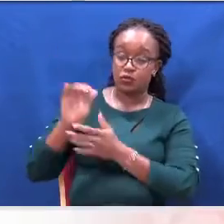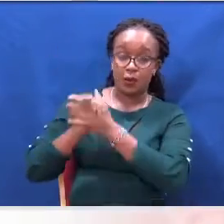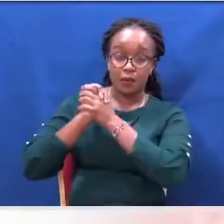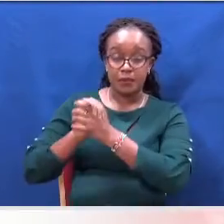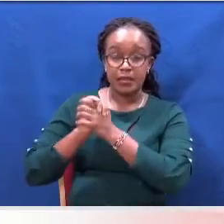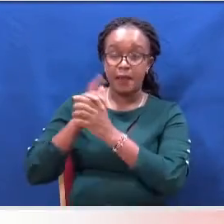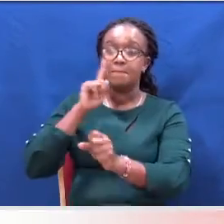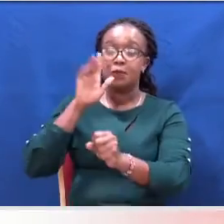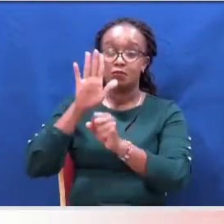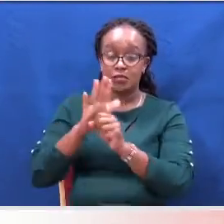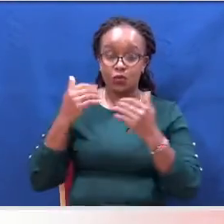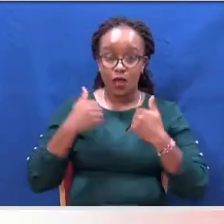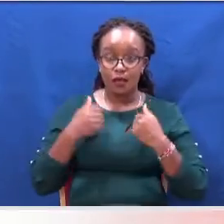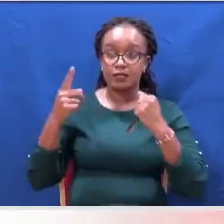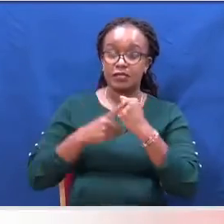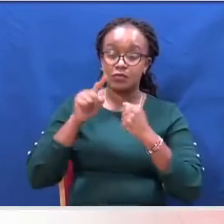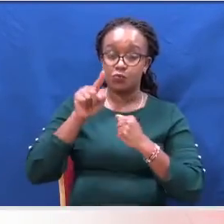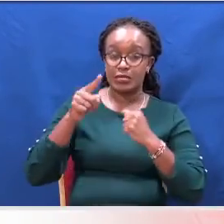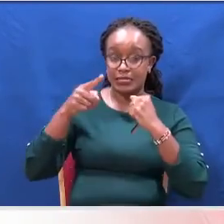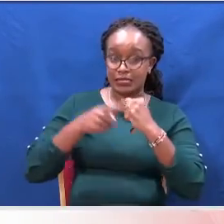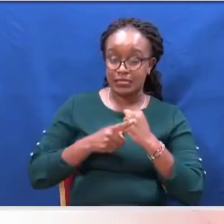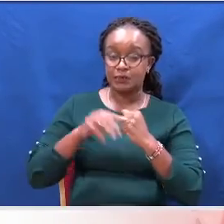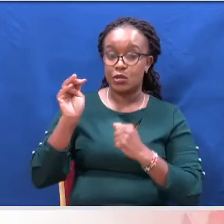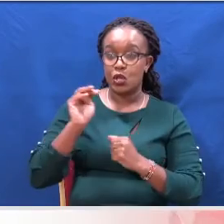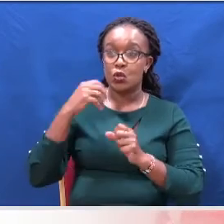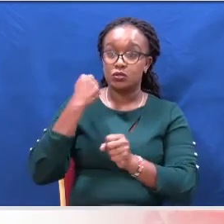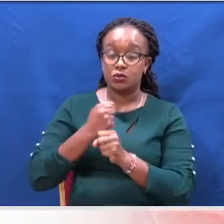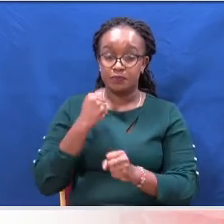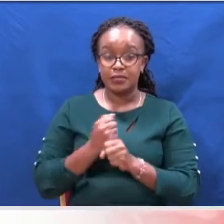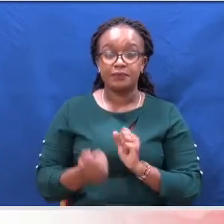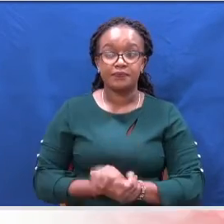6.5 million jobs in its second term. Politics is